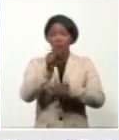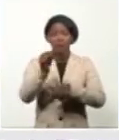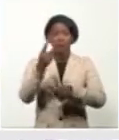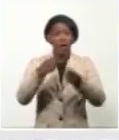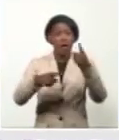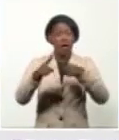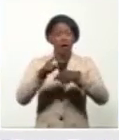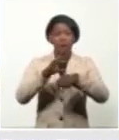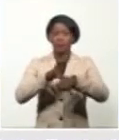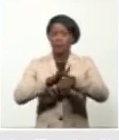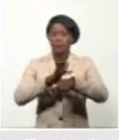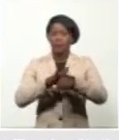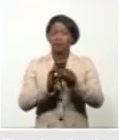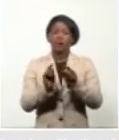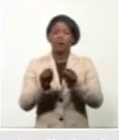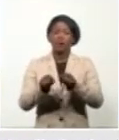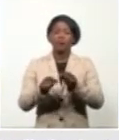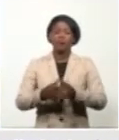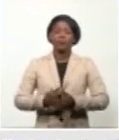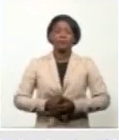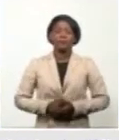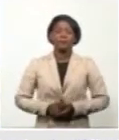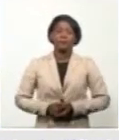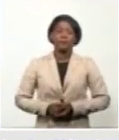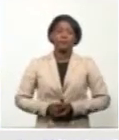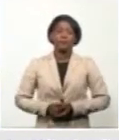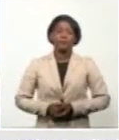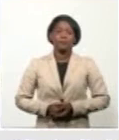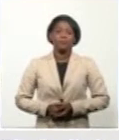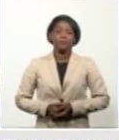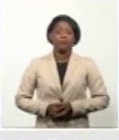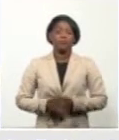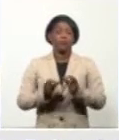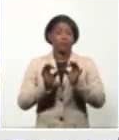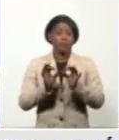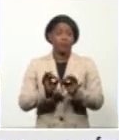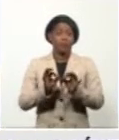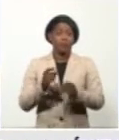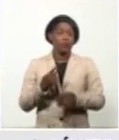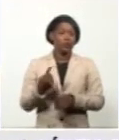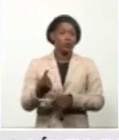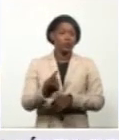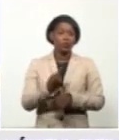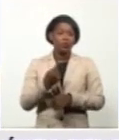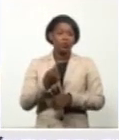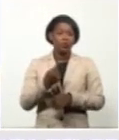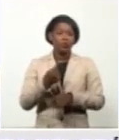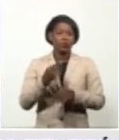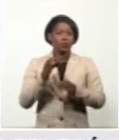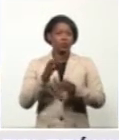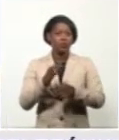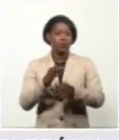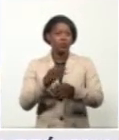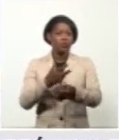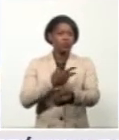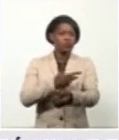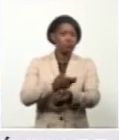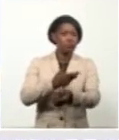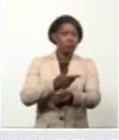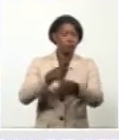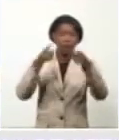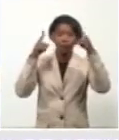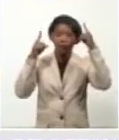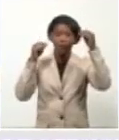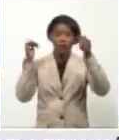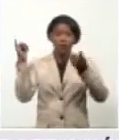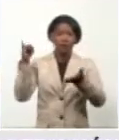1,900, 2,000 samples as we did at one point. However, we are not confident, we are not satisfied, and we